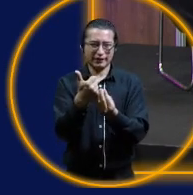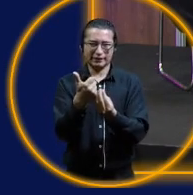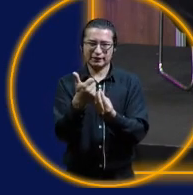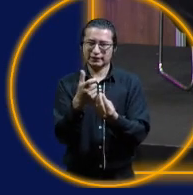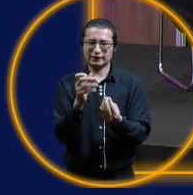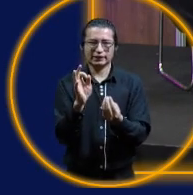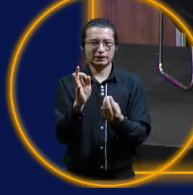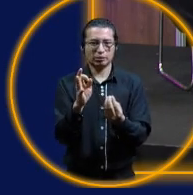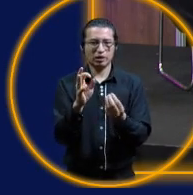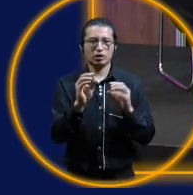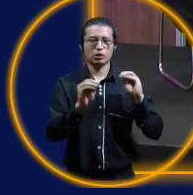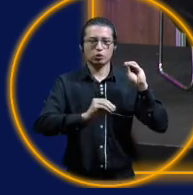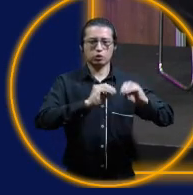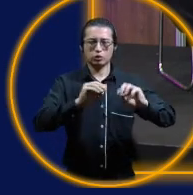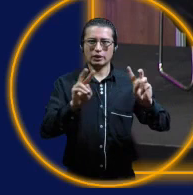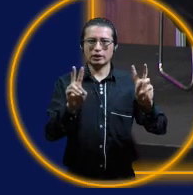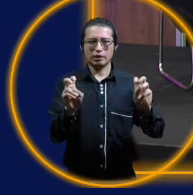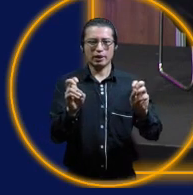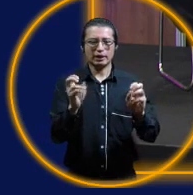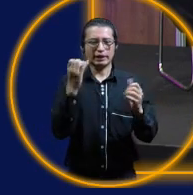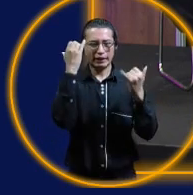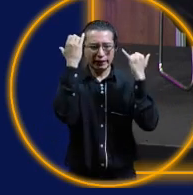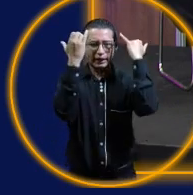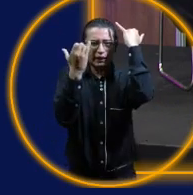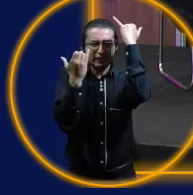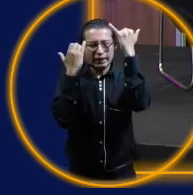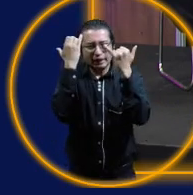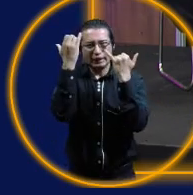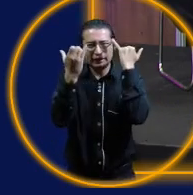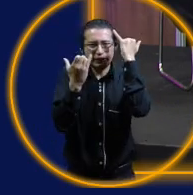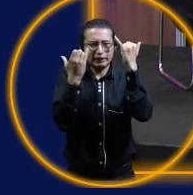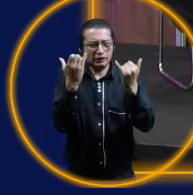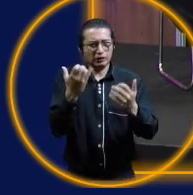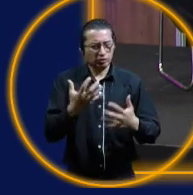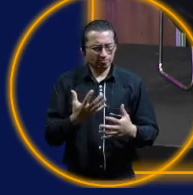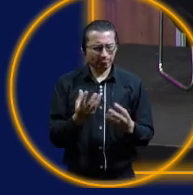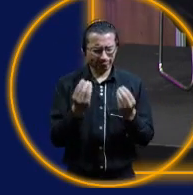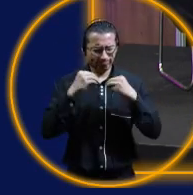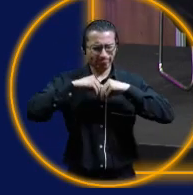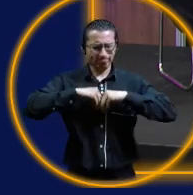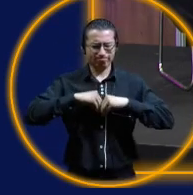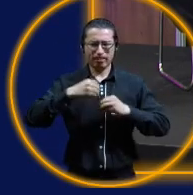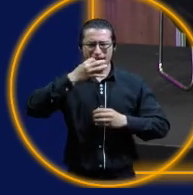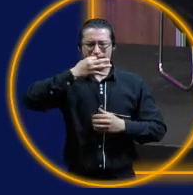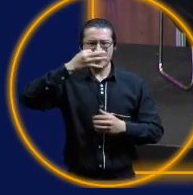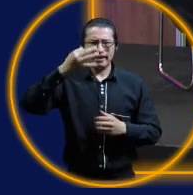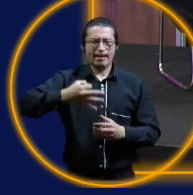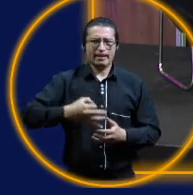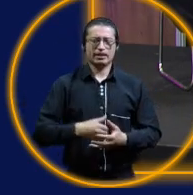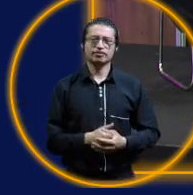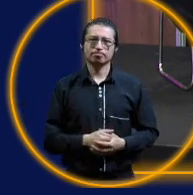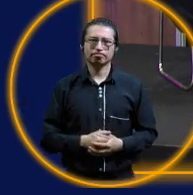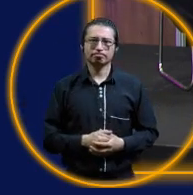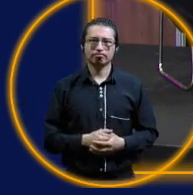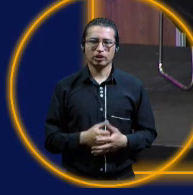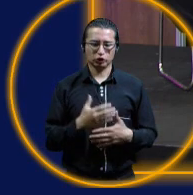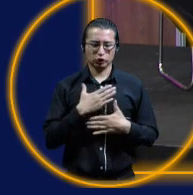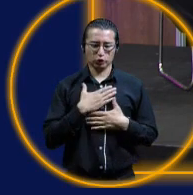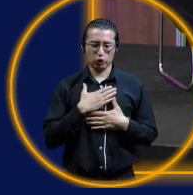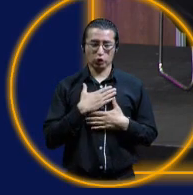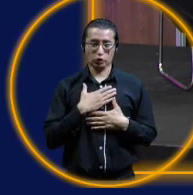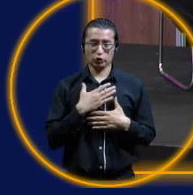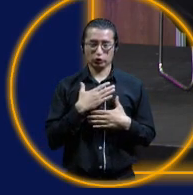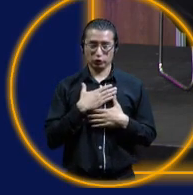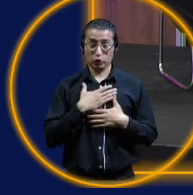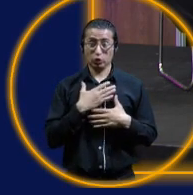reflect and you can't see what it really is. So I recommend to anyone who's making art and wants to